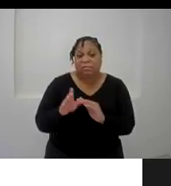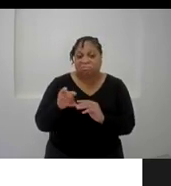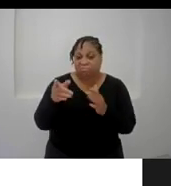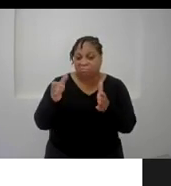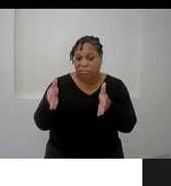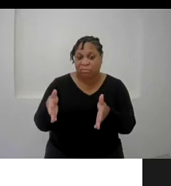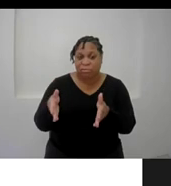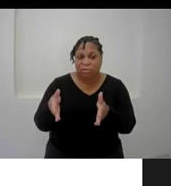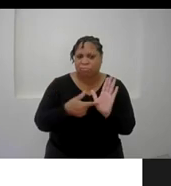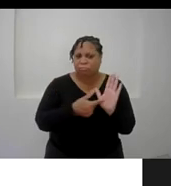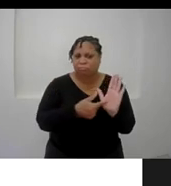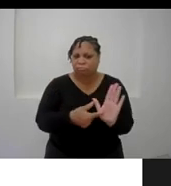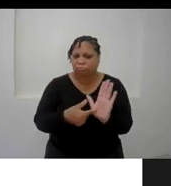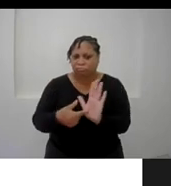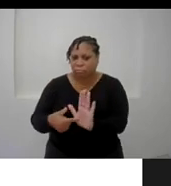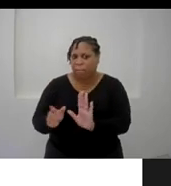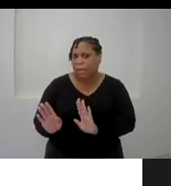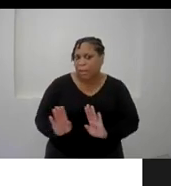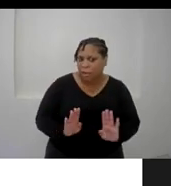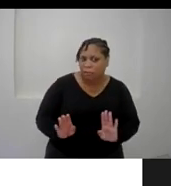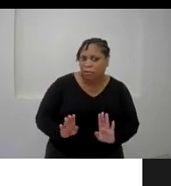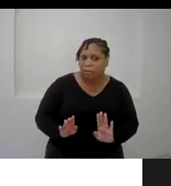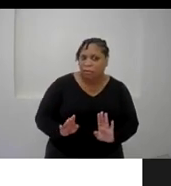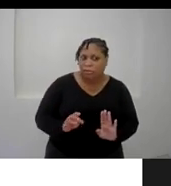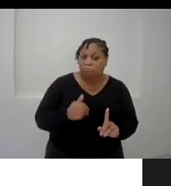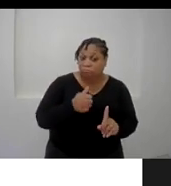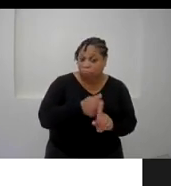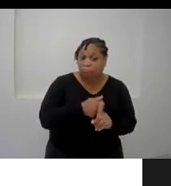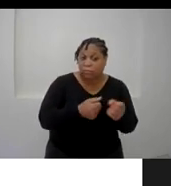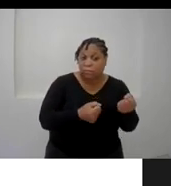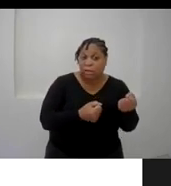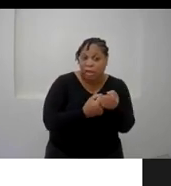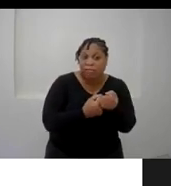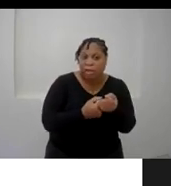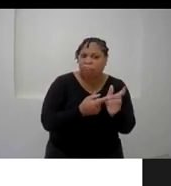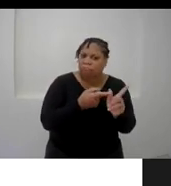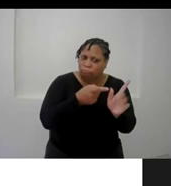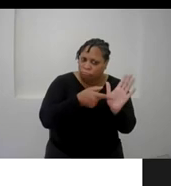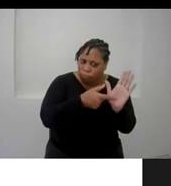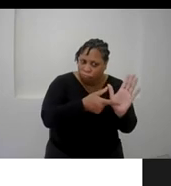displaying those behaviors, they are self-advocating. They are showing you